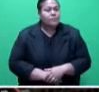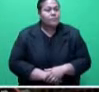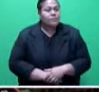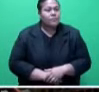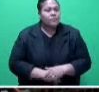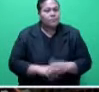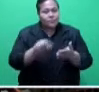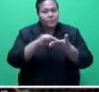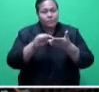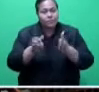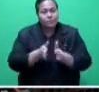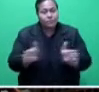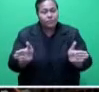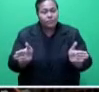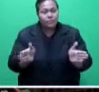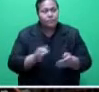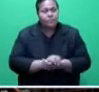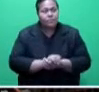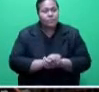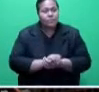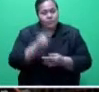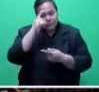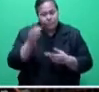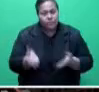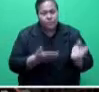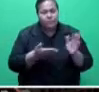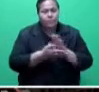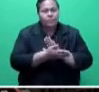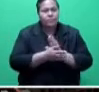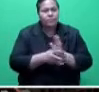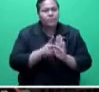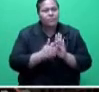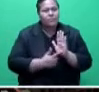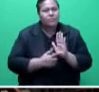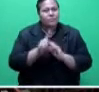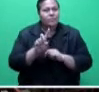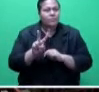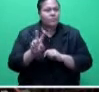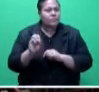Secretary General. Motion pursuant to Standing Order 130.